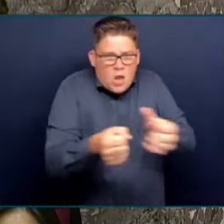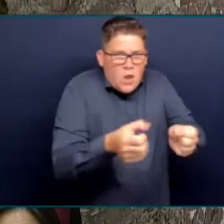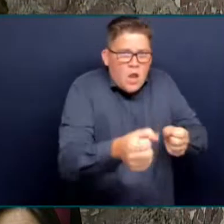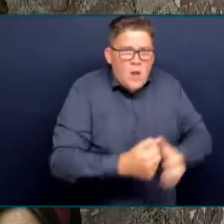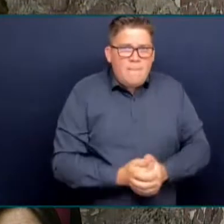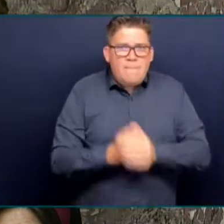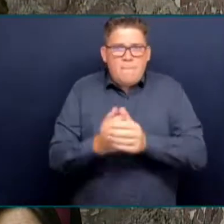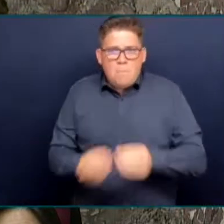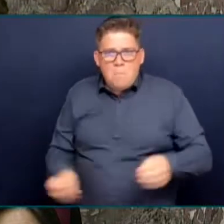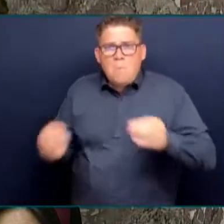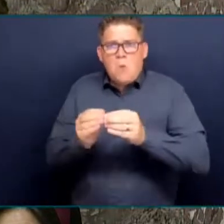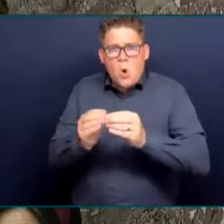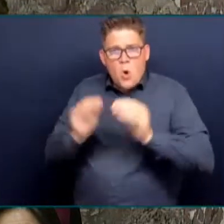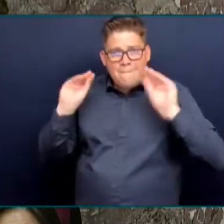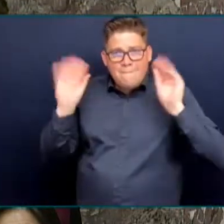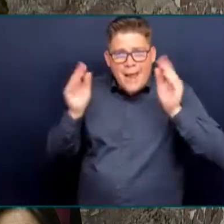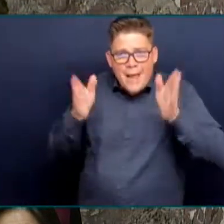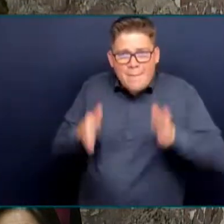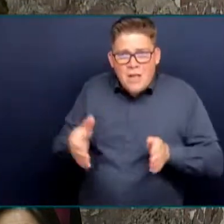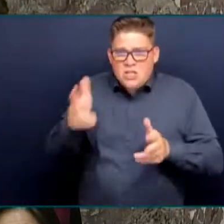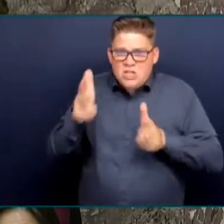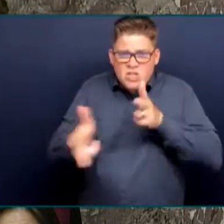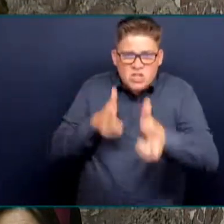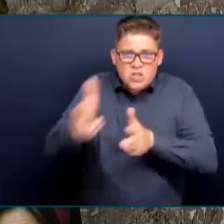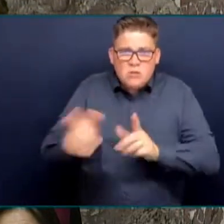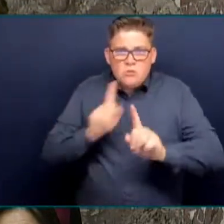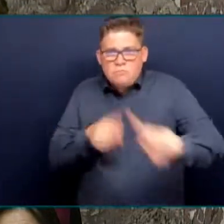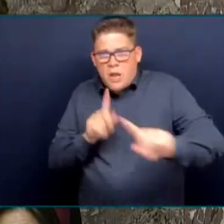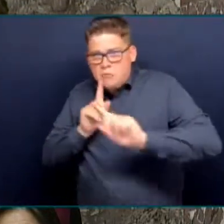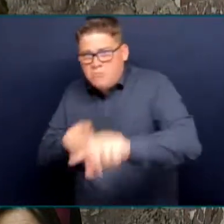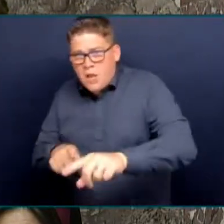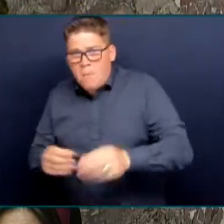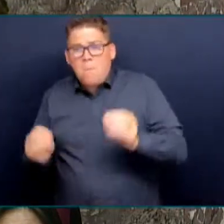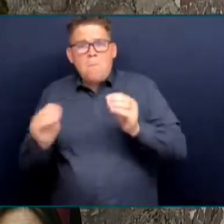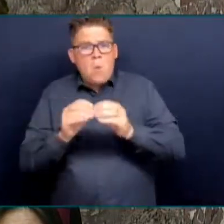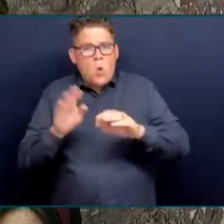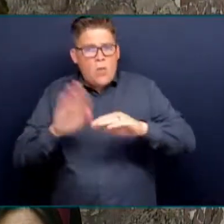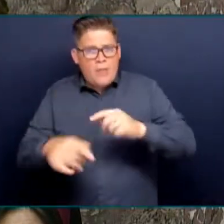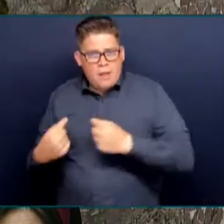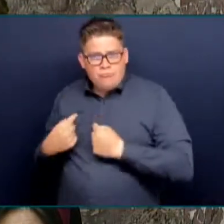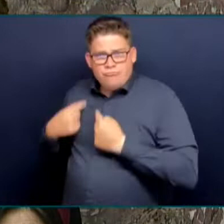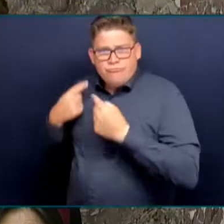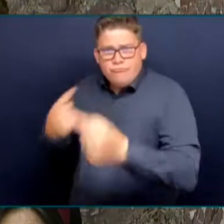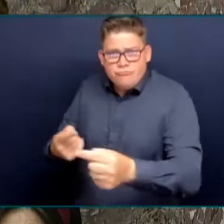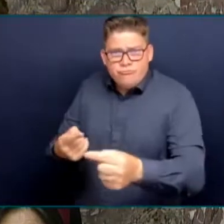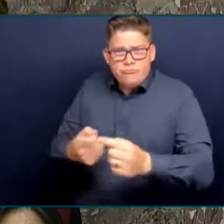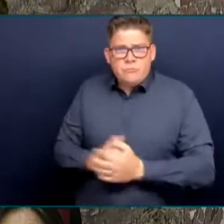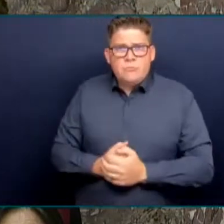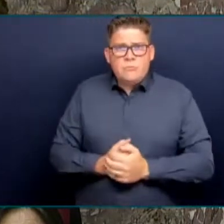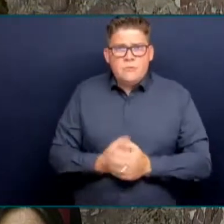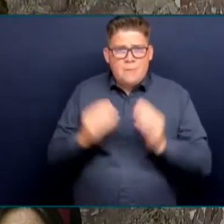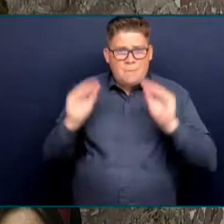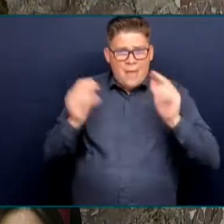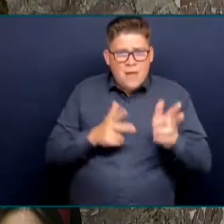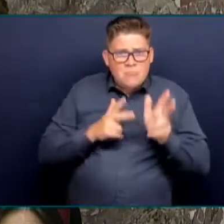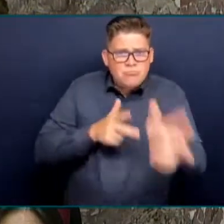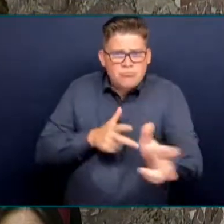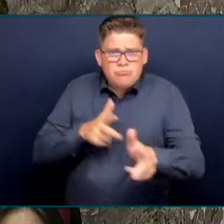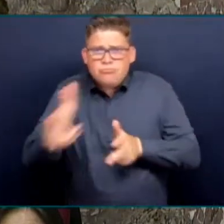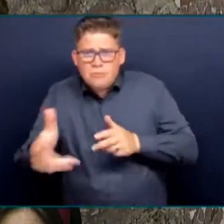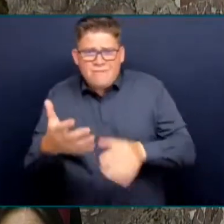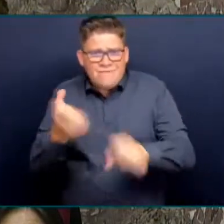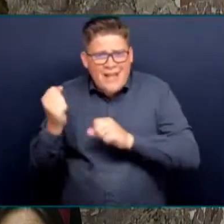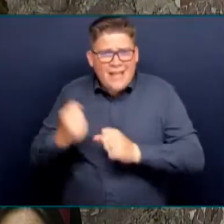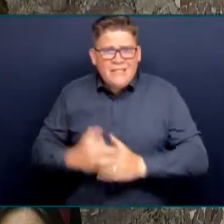period of course, very significant challenges, Honourable Speaker. Members will know that. We went 1 year, 2020 to 2021, when